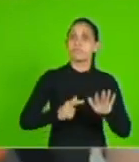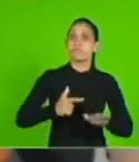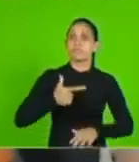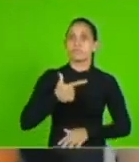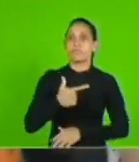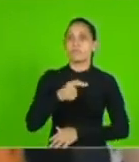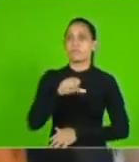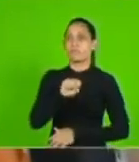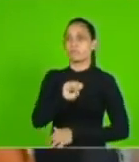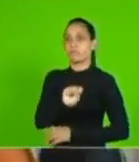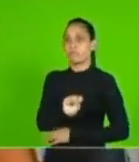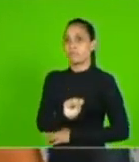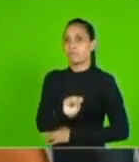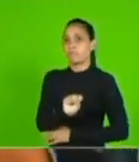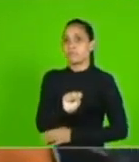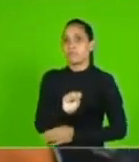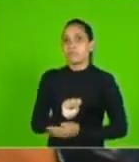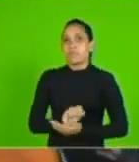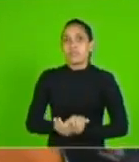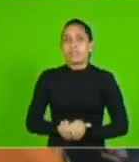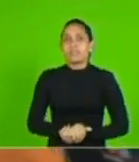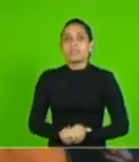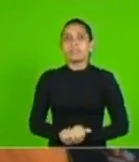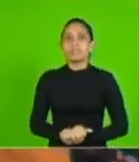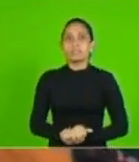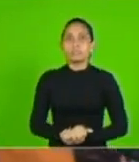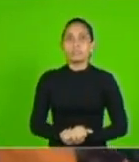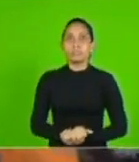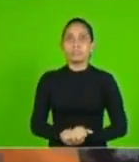21. We're going to read verse 28 together.